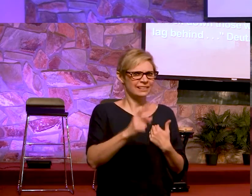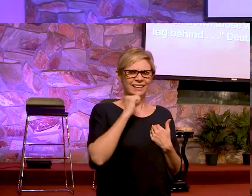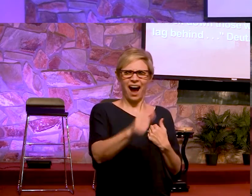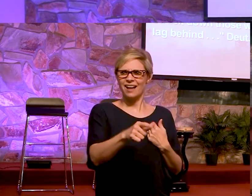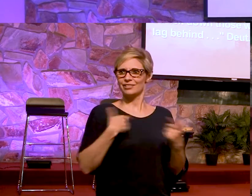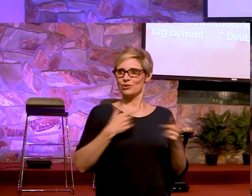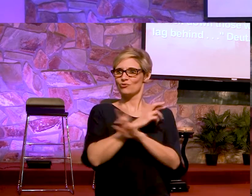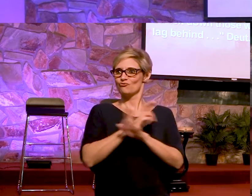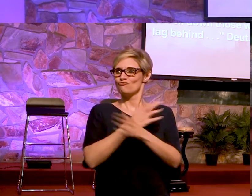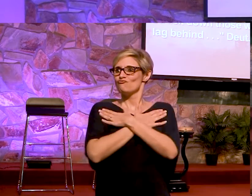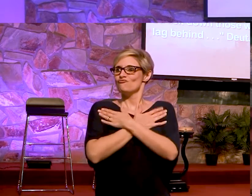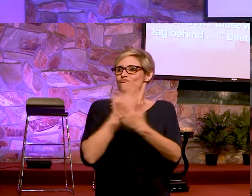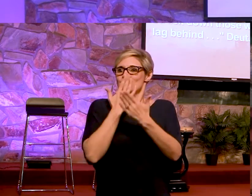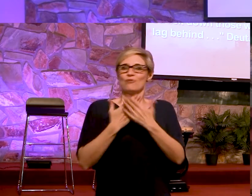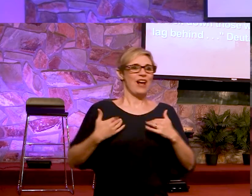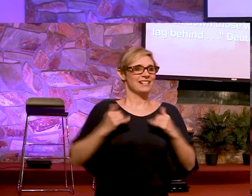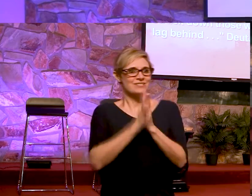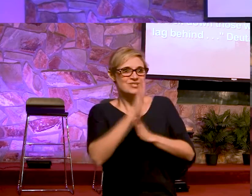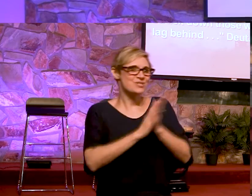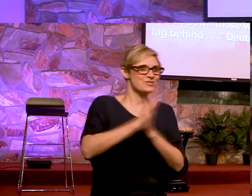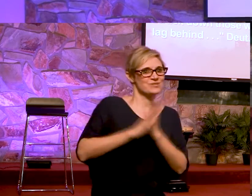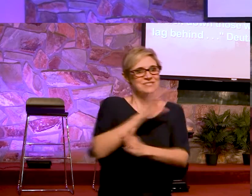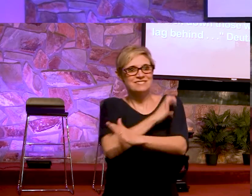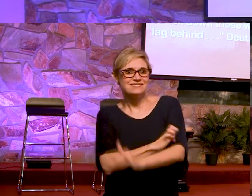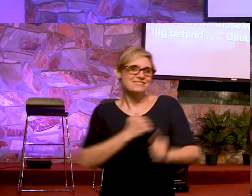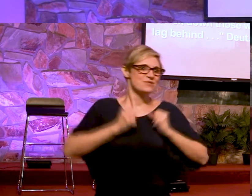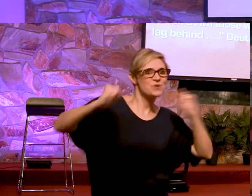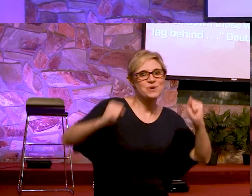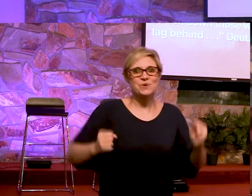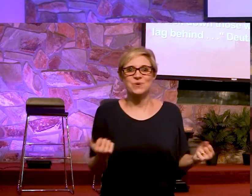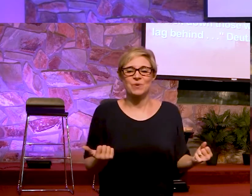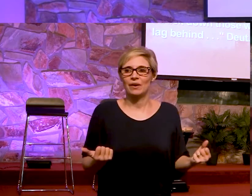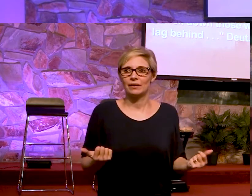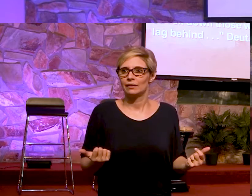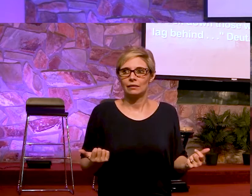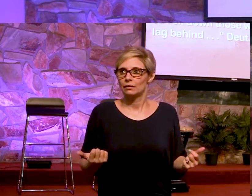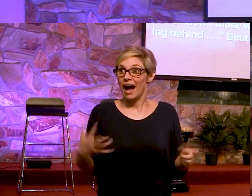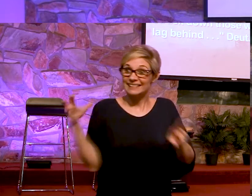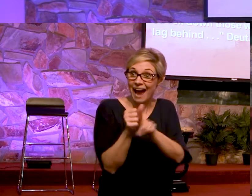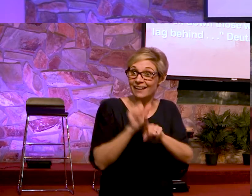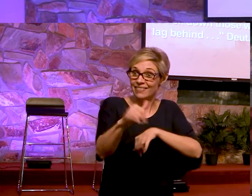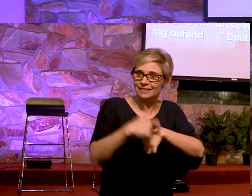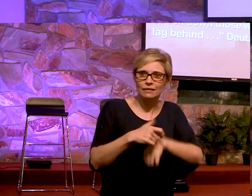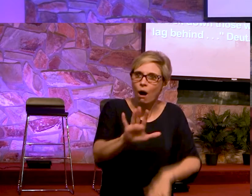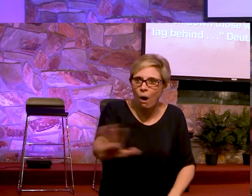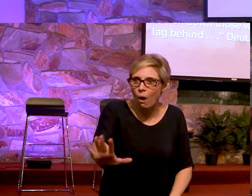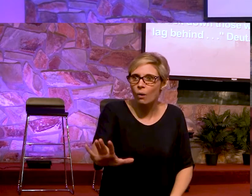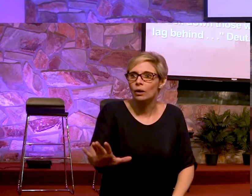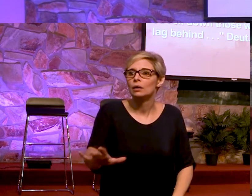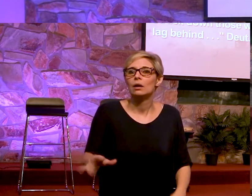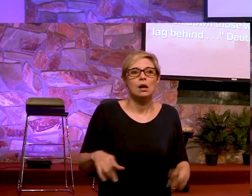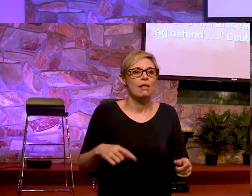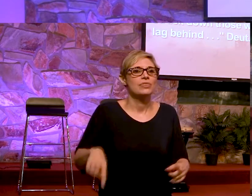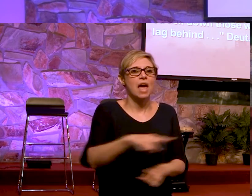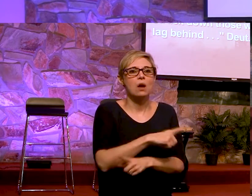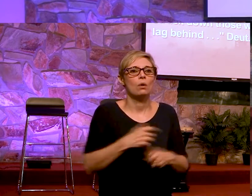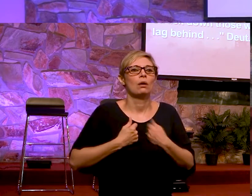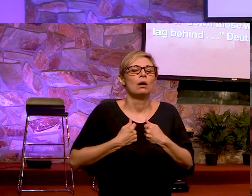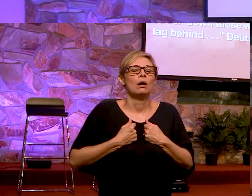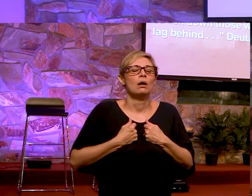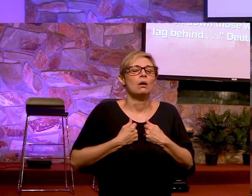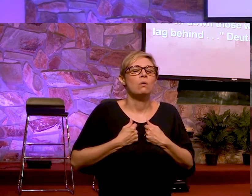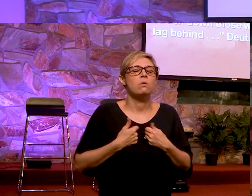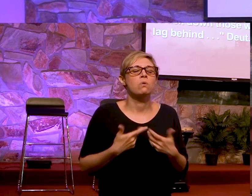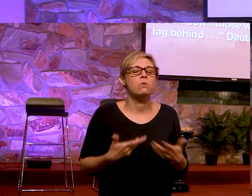well rested. Not when they were ready, not when they were strengthened and encouraged. No, but when they were exhausted, when they